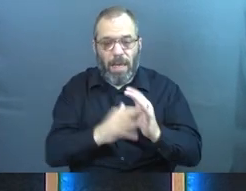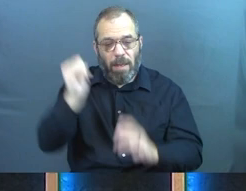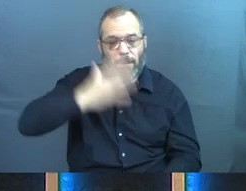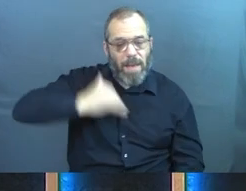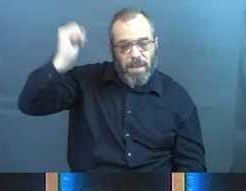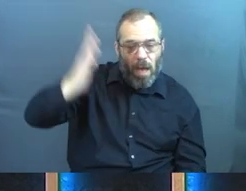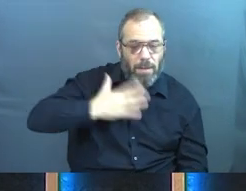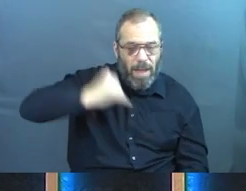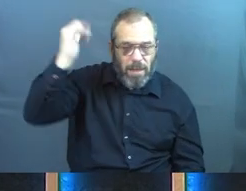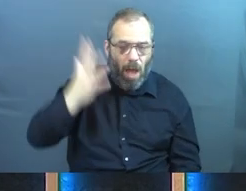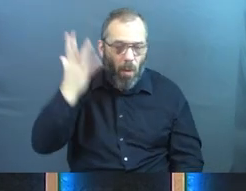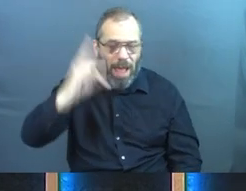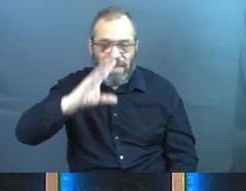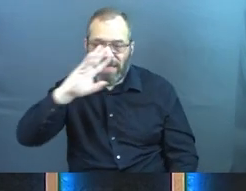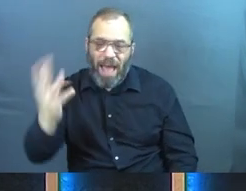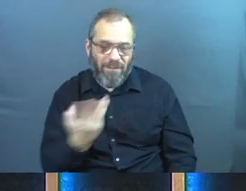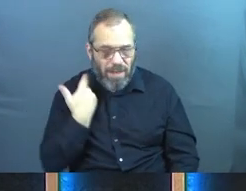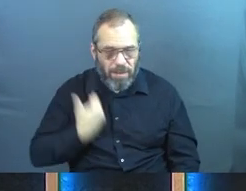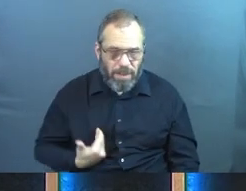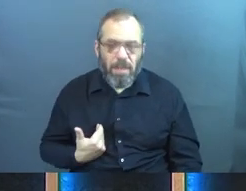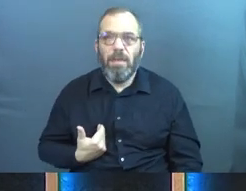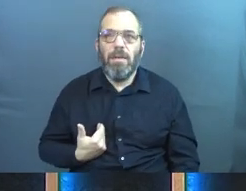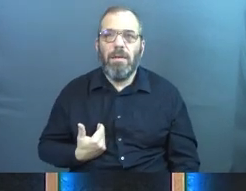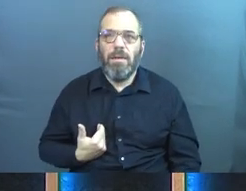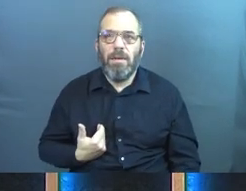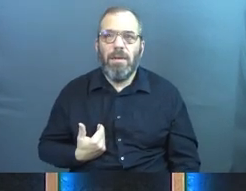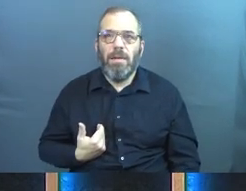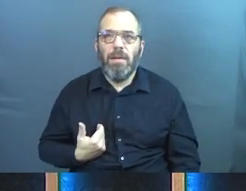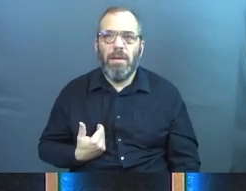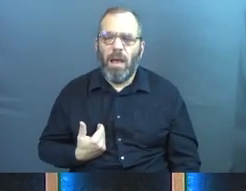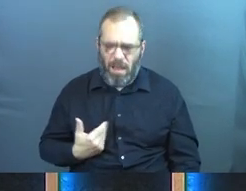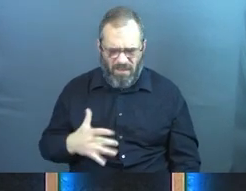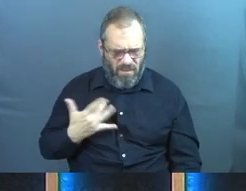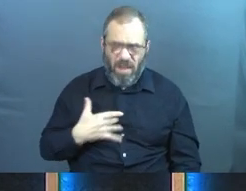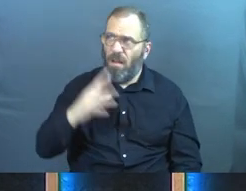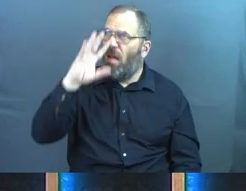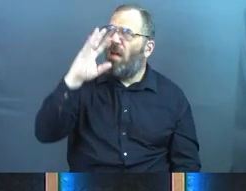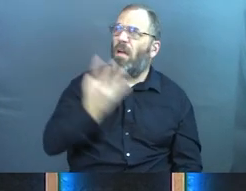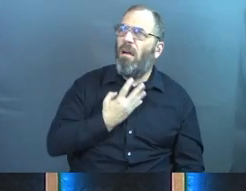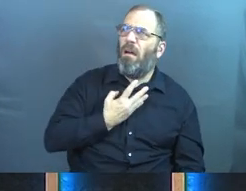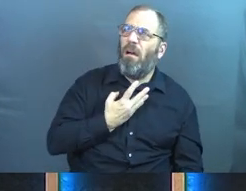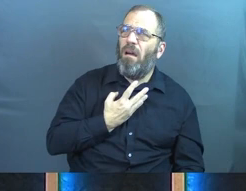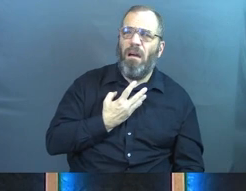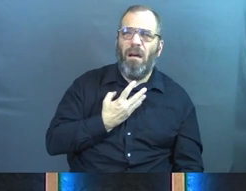means, my God, why have you abandoned me? Why does he feel abandoned?